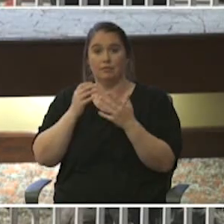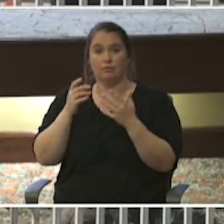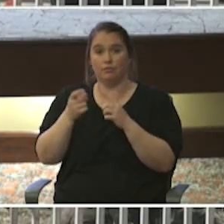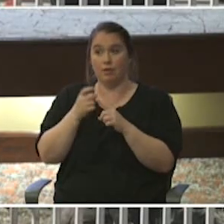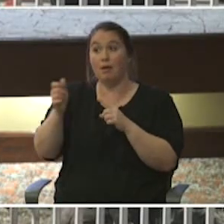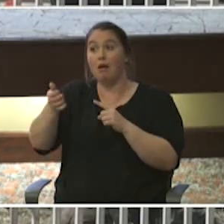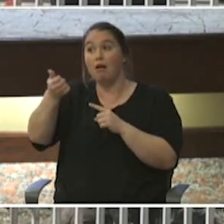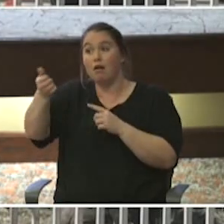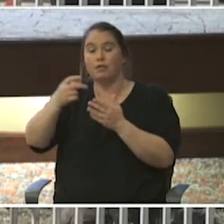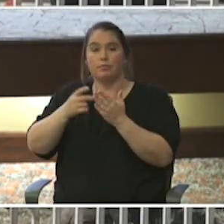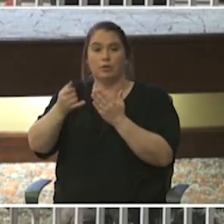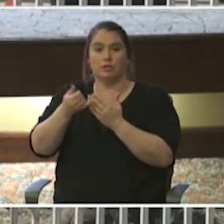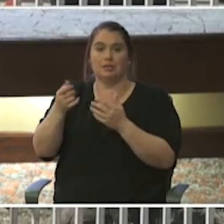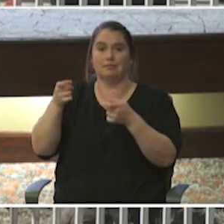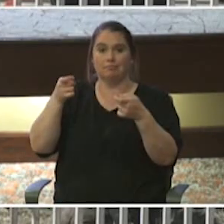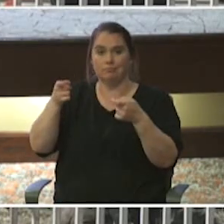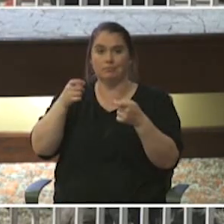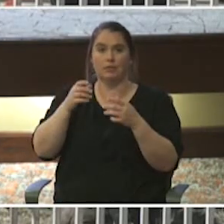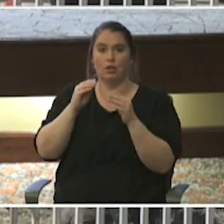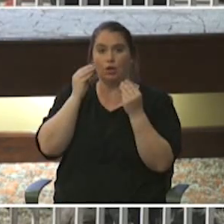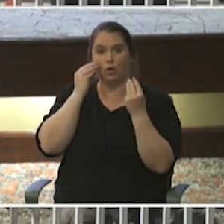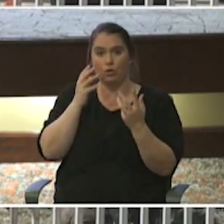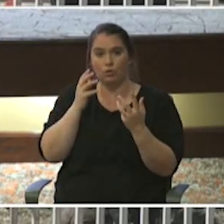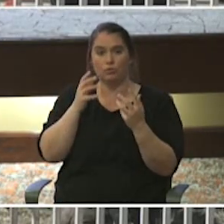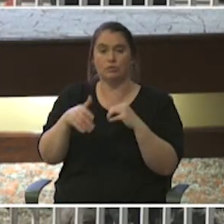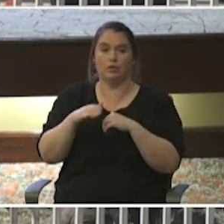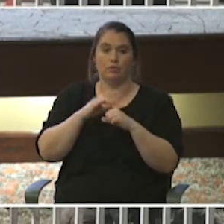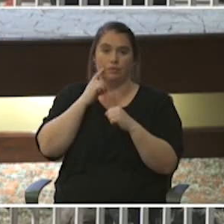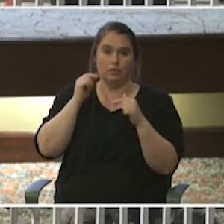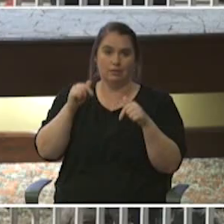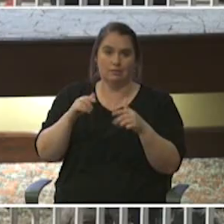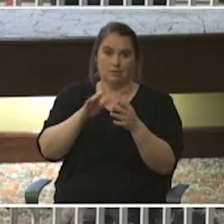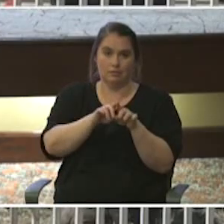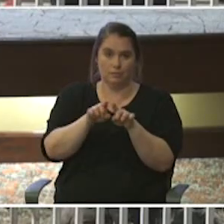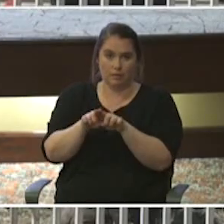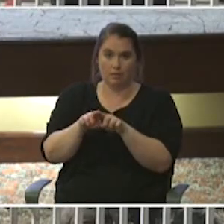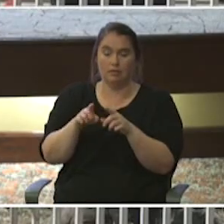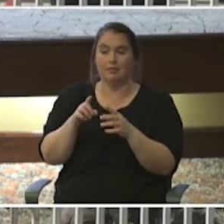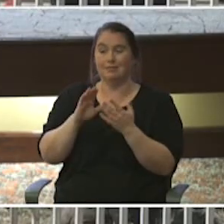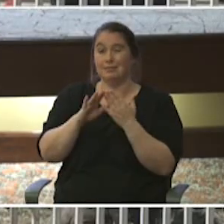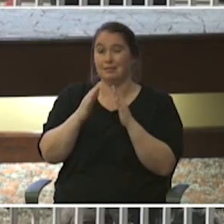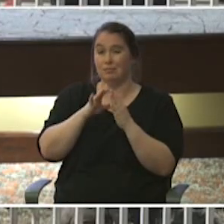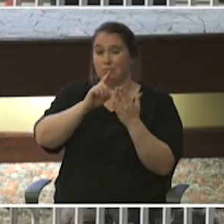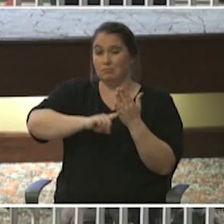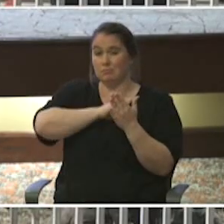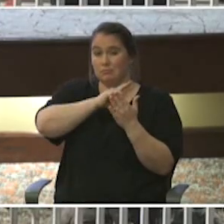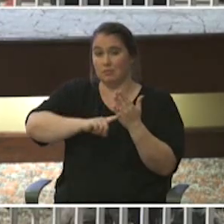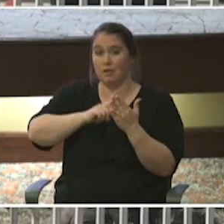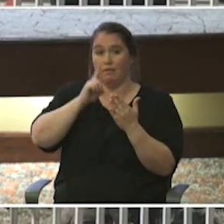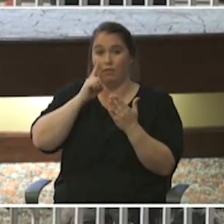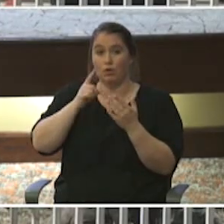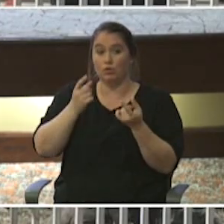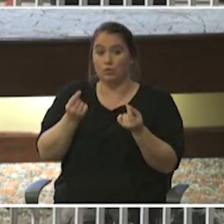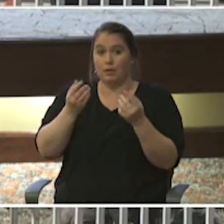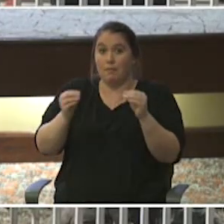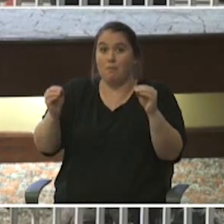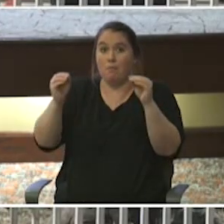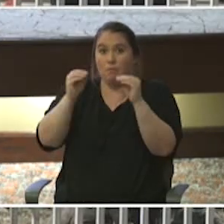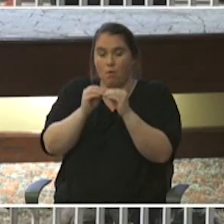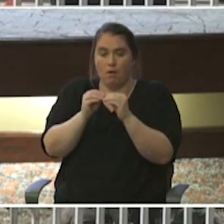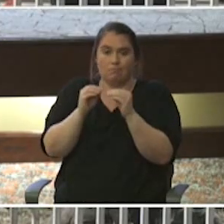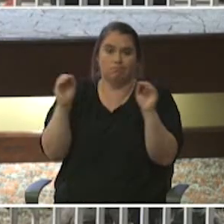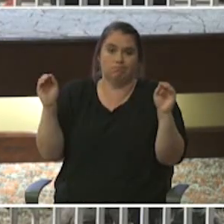to handle some of the news coverage for this as well. And there was some city criticism for not being able to do more,